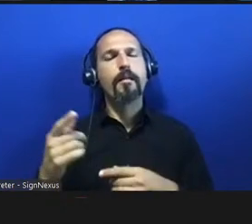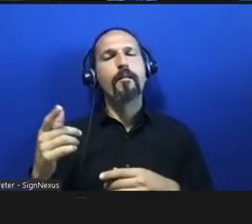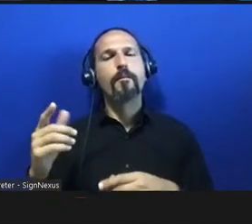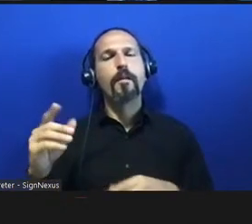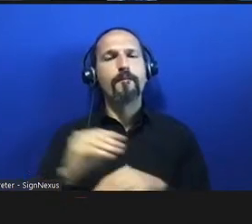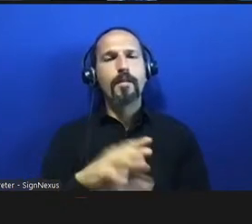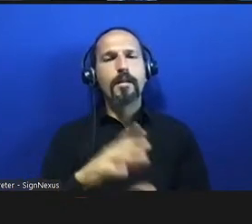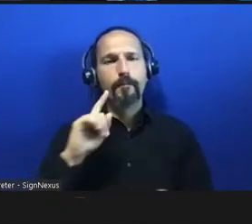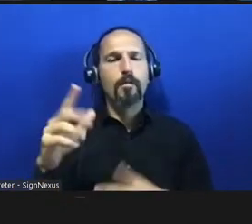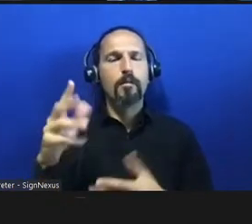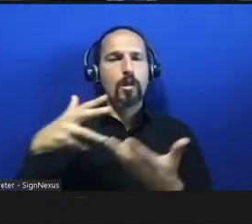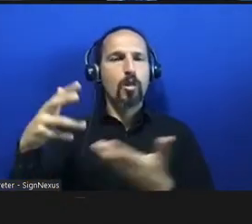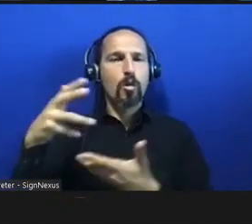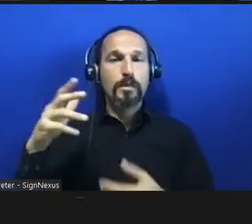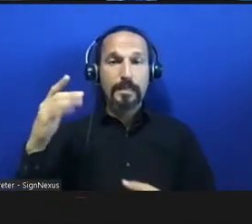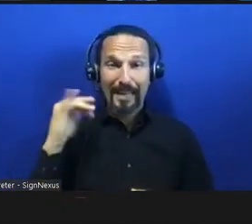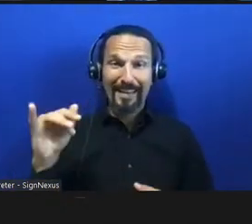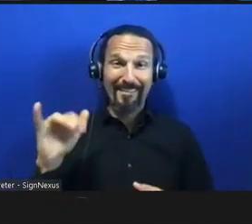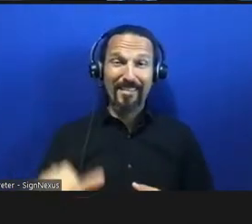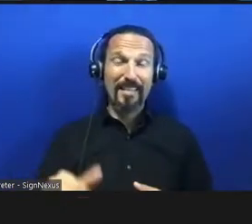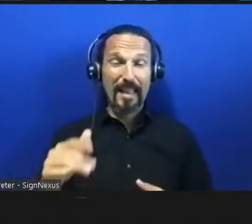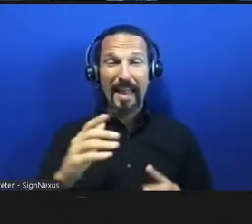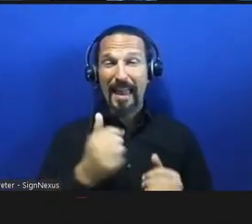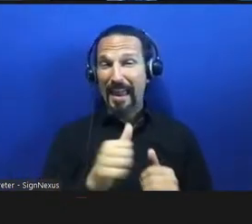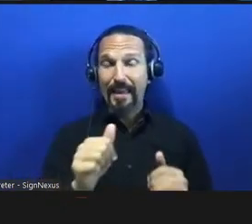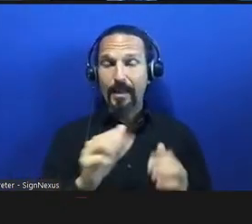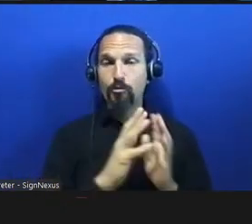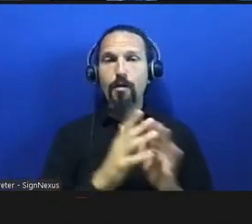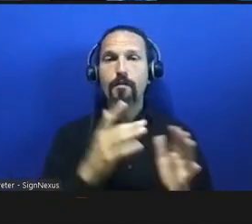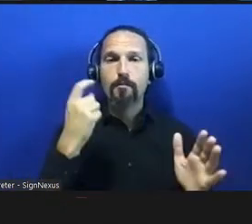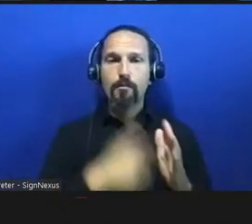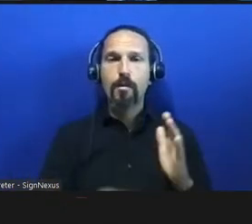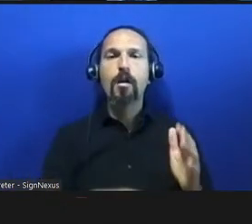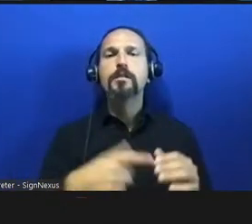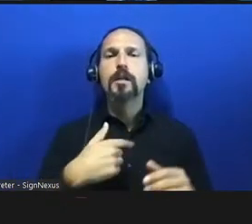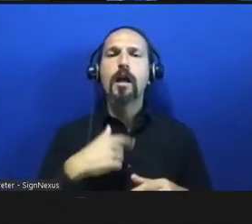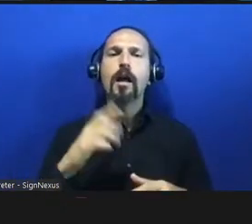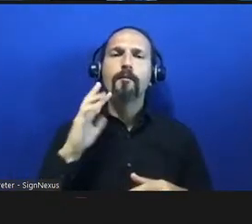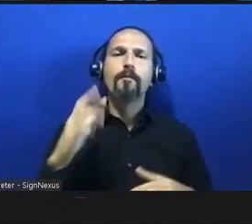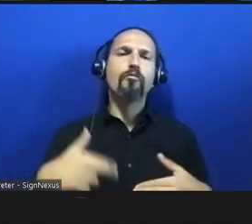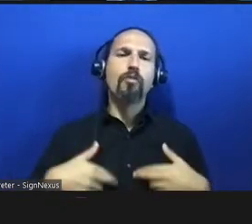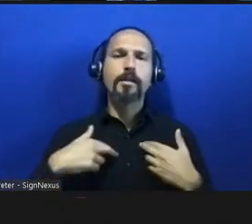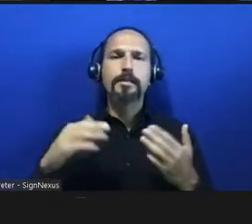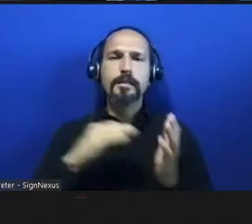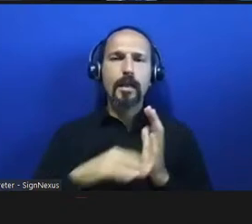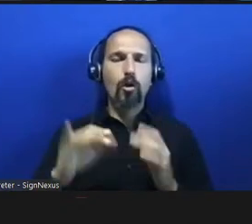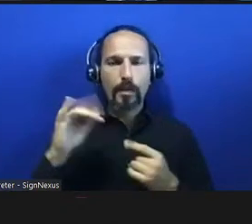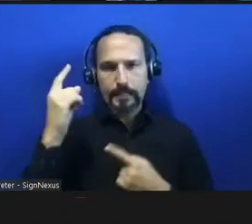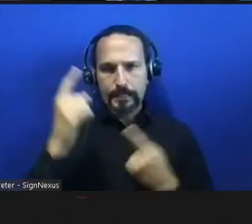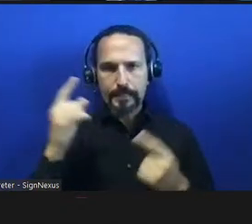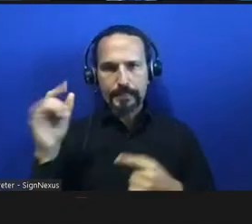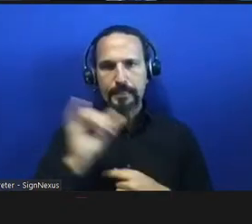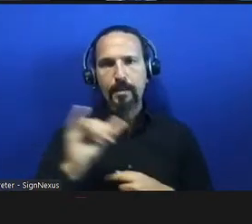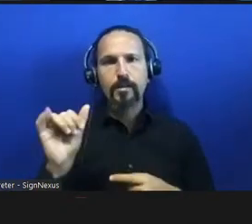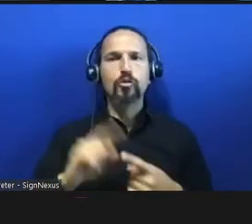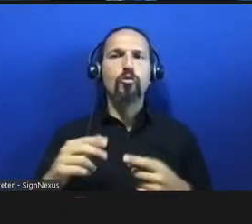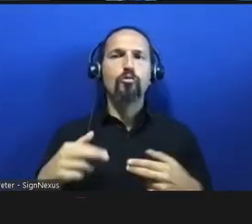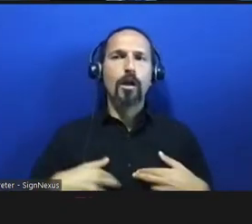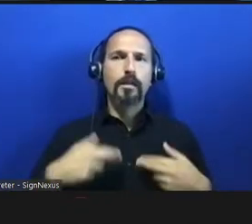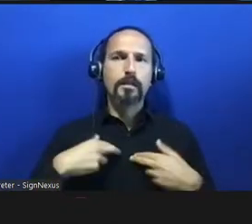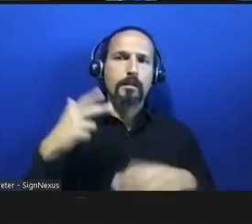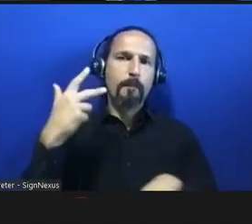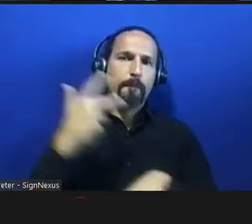emissions if there's to be congestion pricing I'm appealing for a residential exemption or consideration similar to the residential